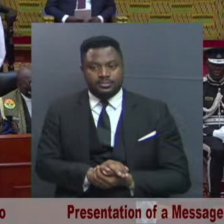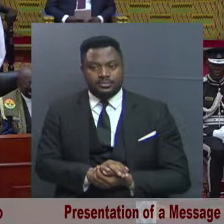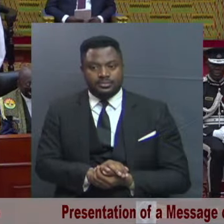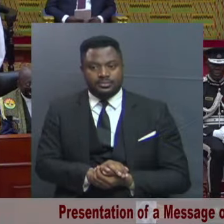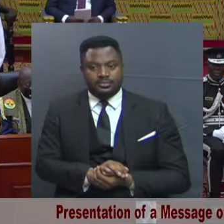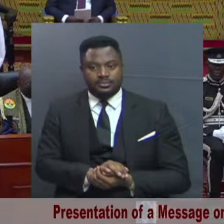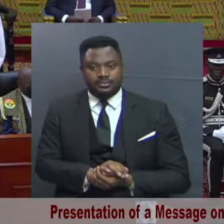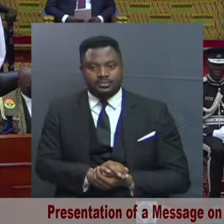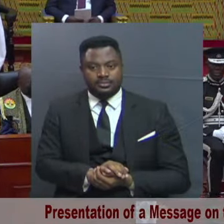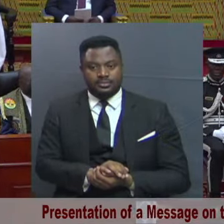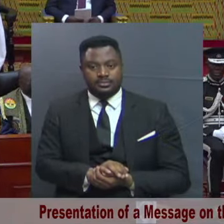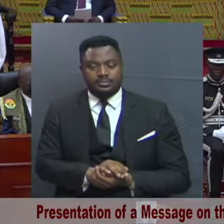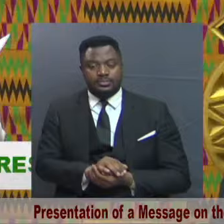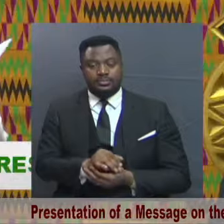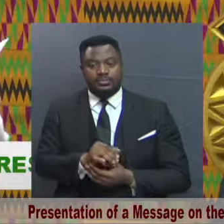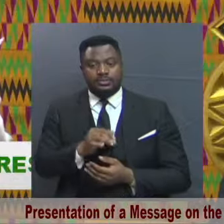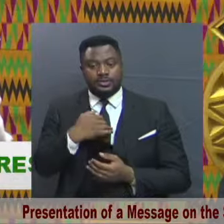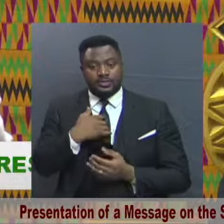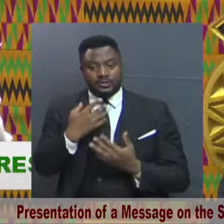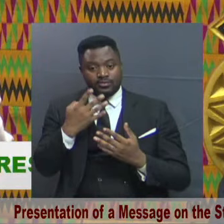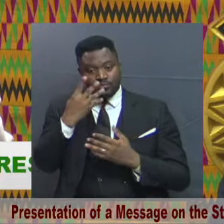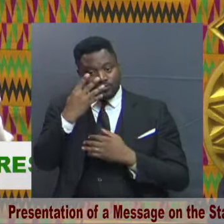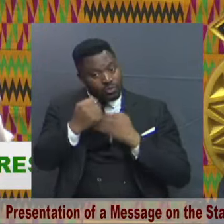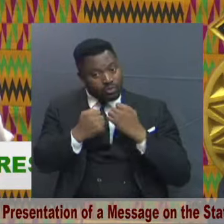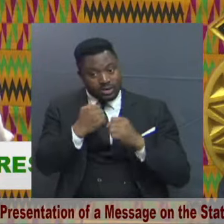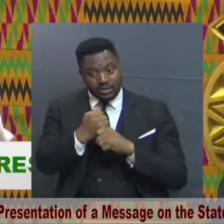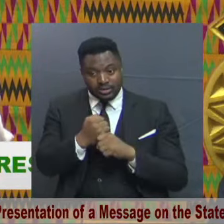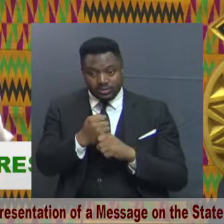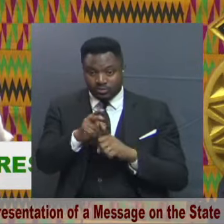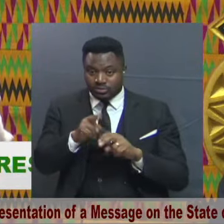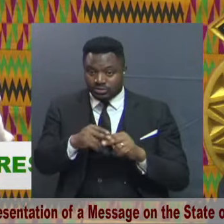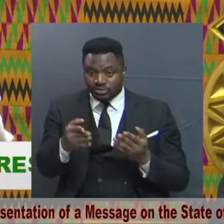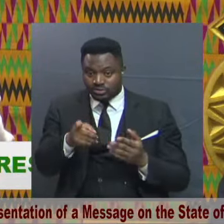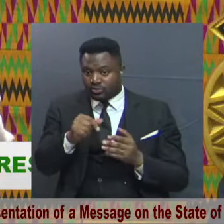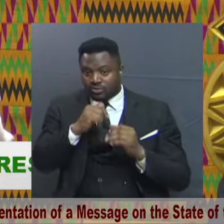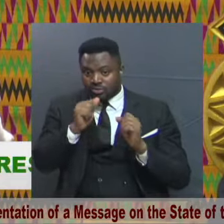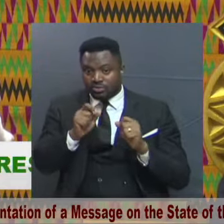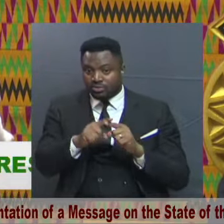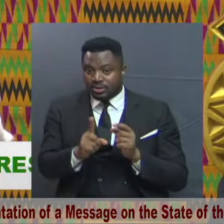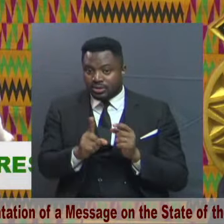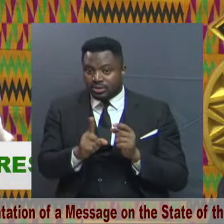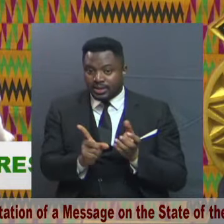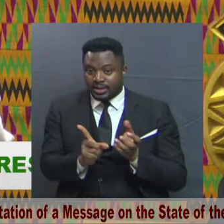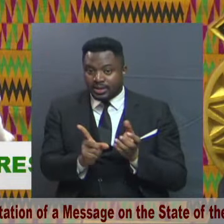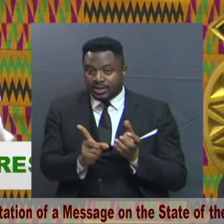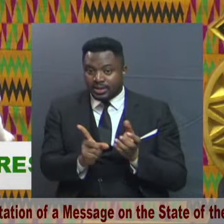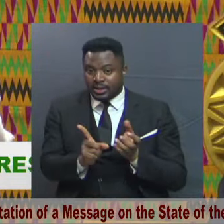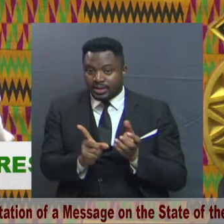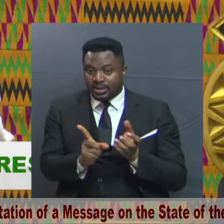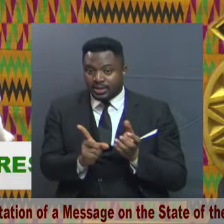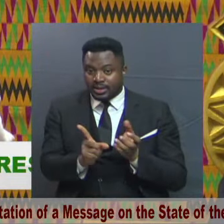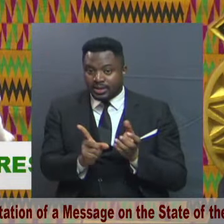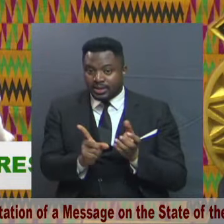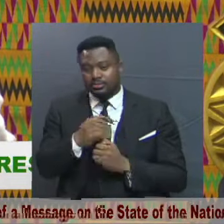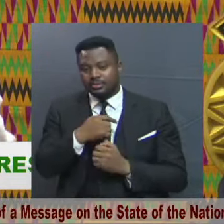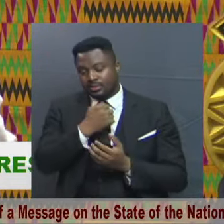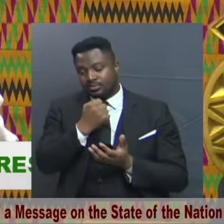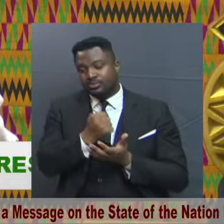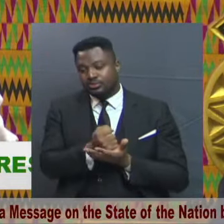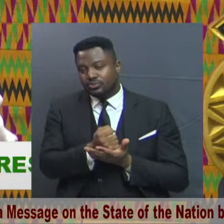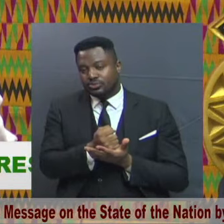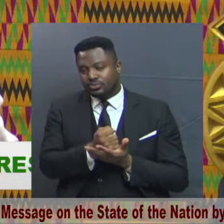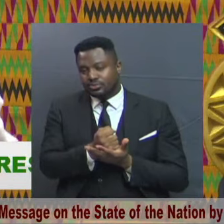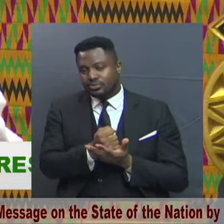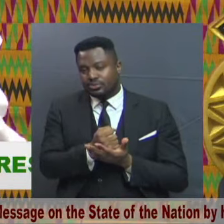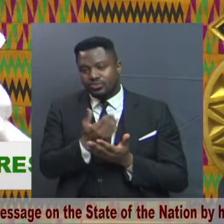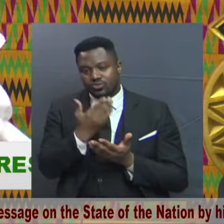behavior and if for 4 years you are here and you are not able to catch the eye of the speaker I'm sure